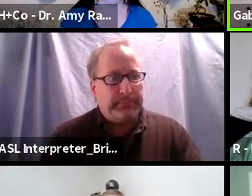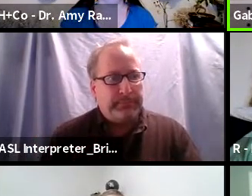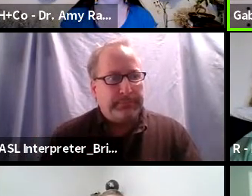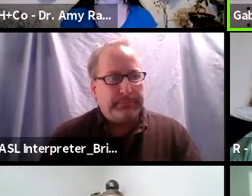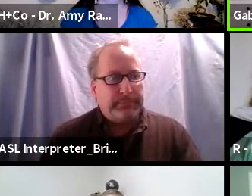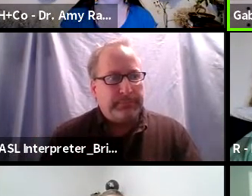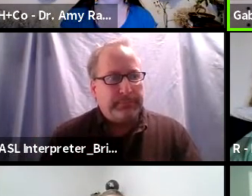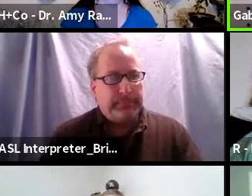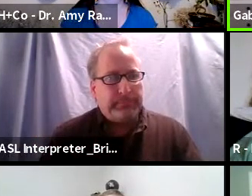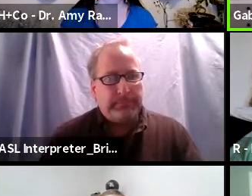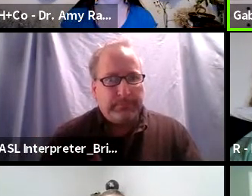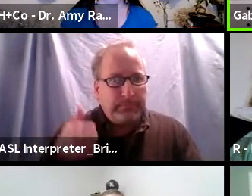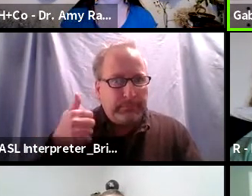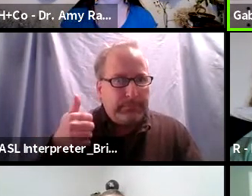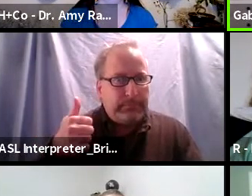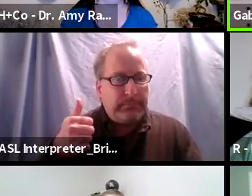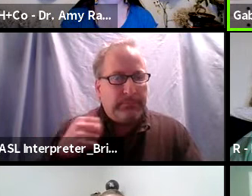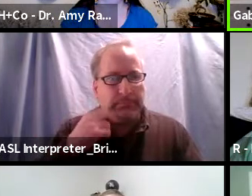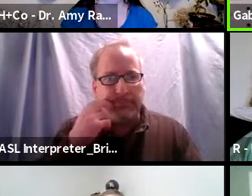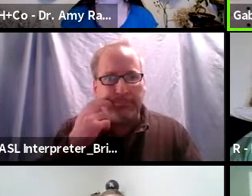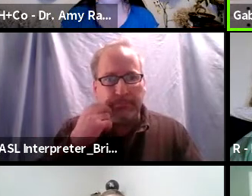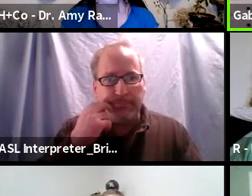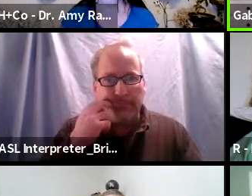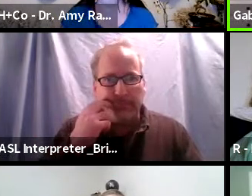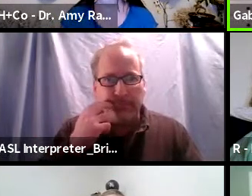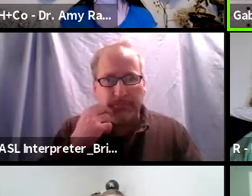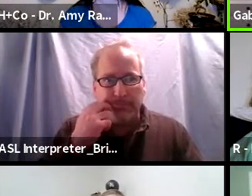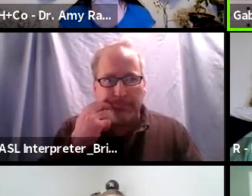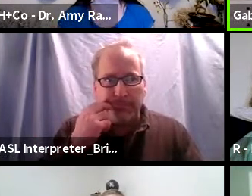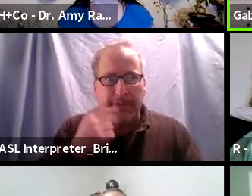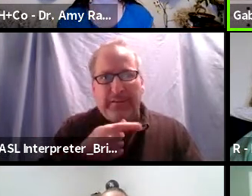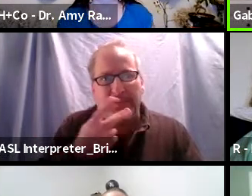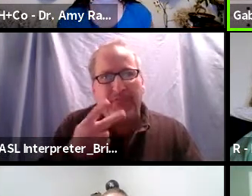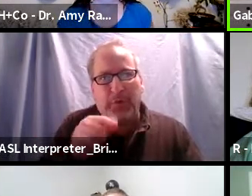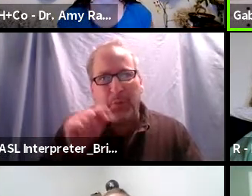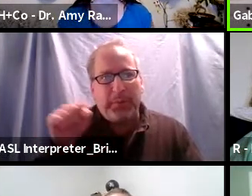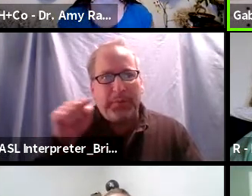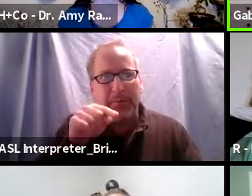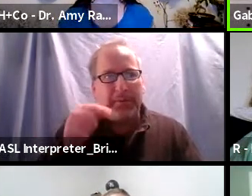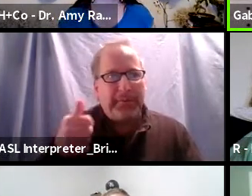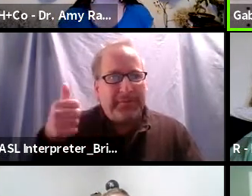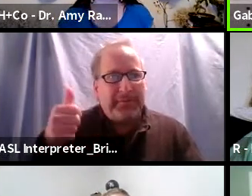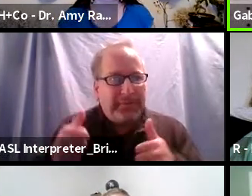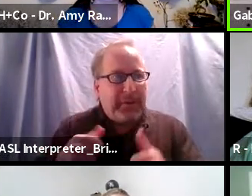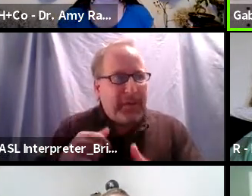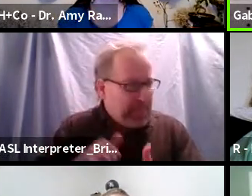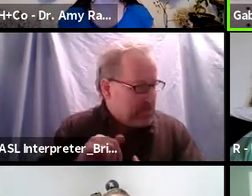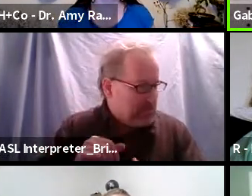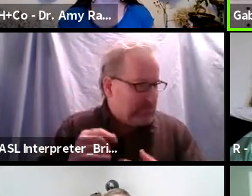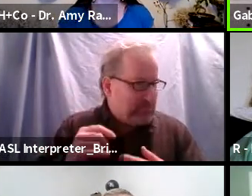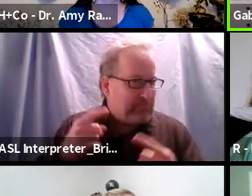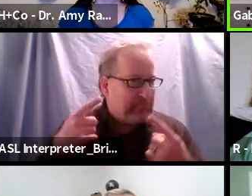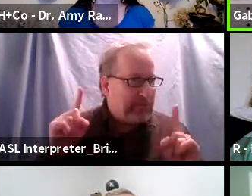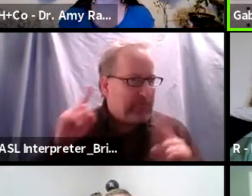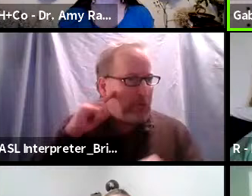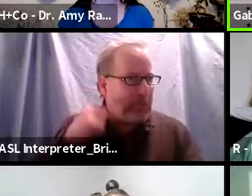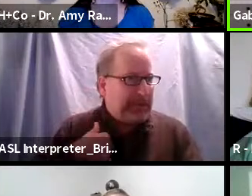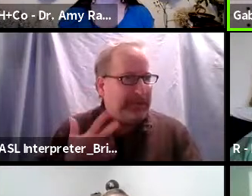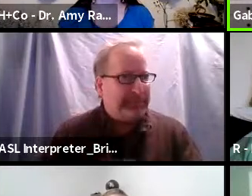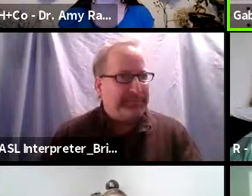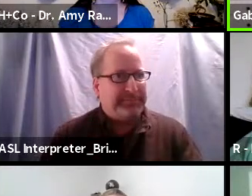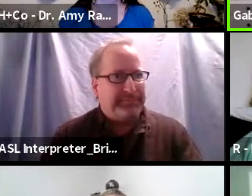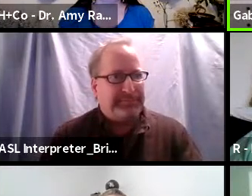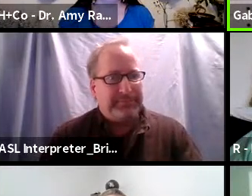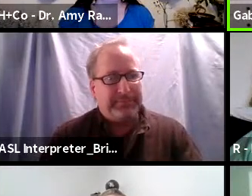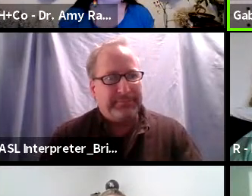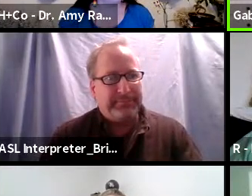See 1 thumbs up from Margot. Anybody else? I see physical thumbs up, so I can see those too, so that works for me. Perfect. Okay. Cool.